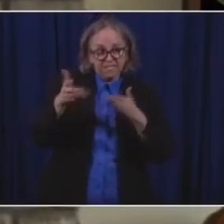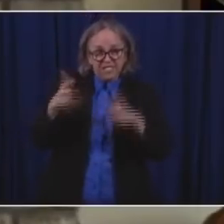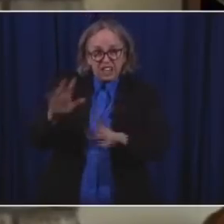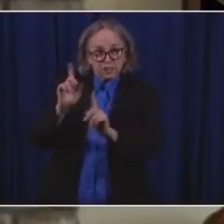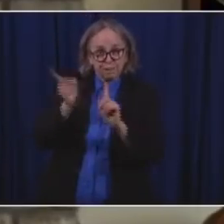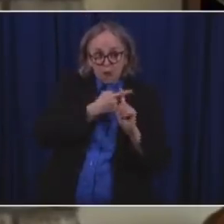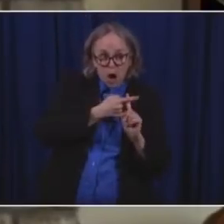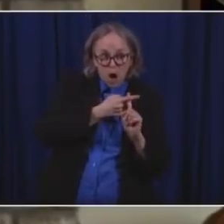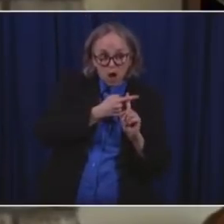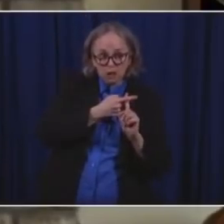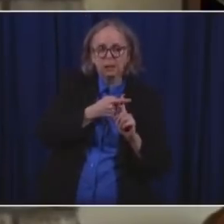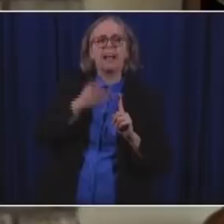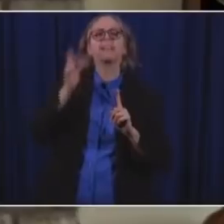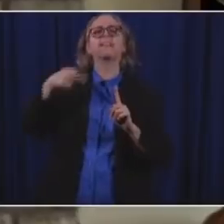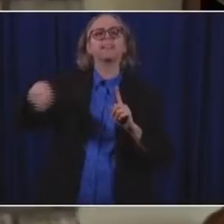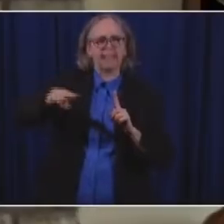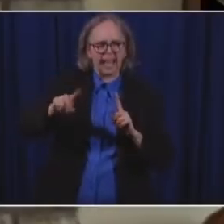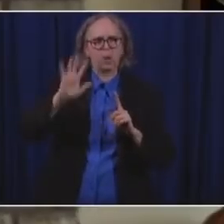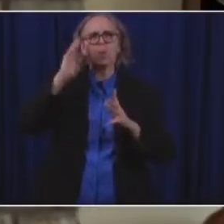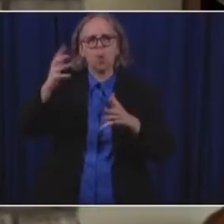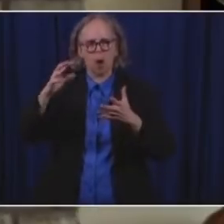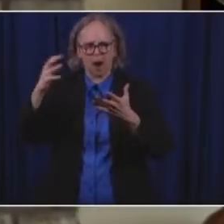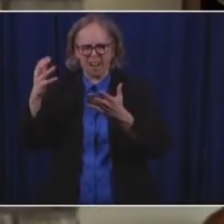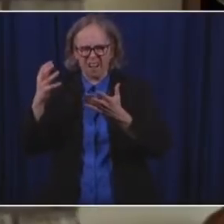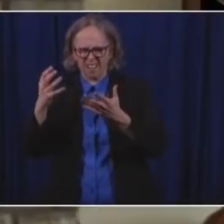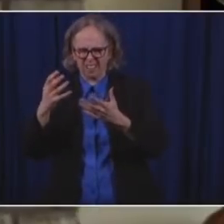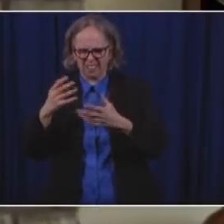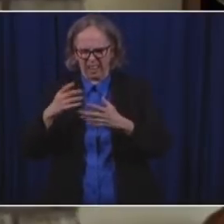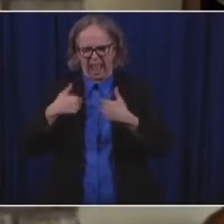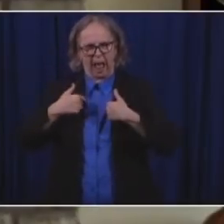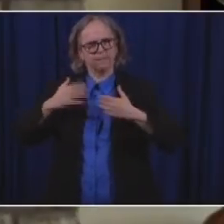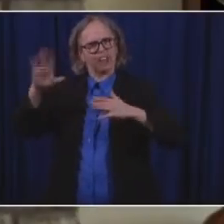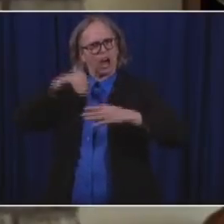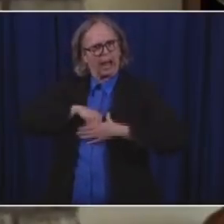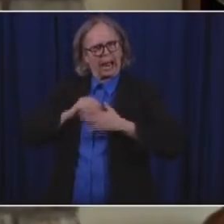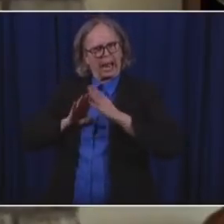have the immunity and will be moving.